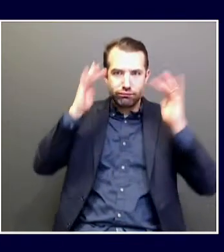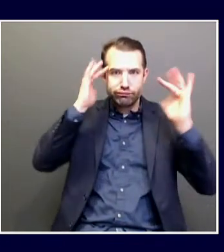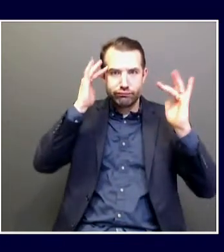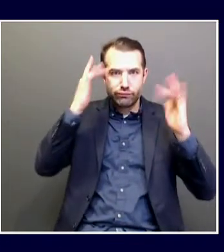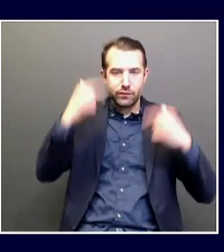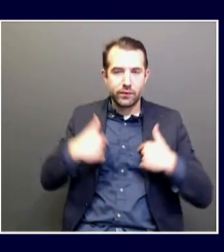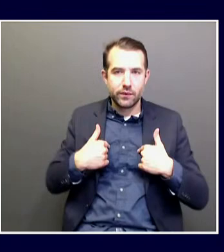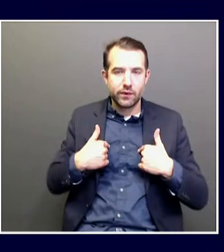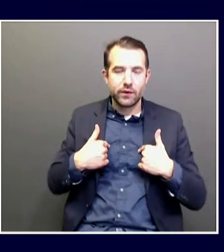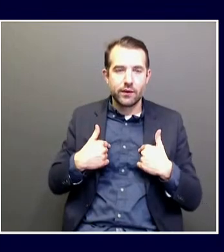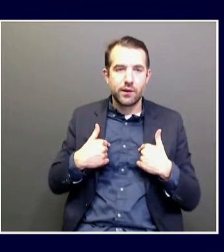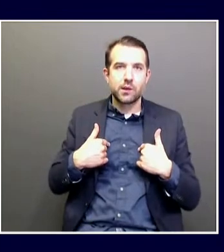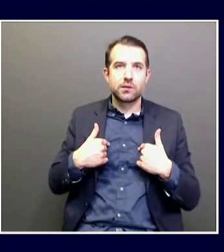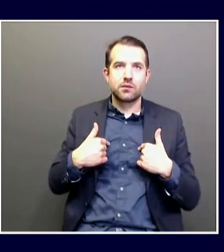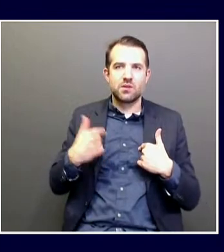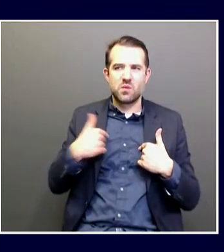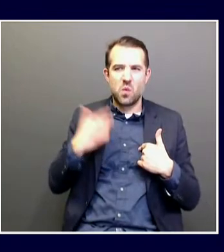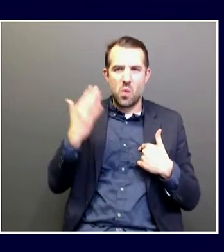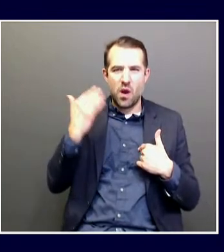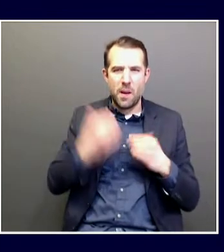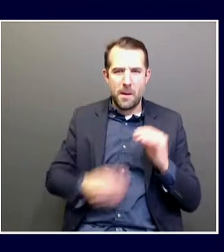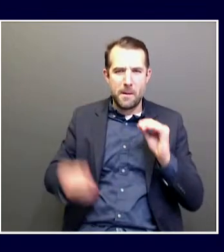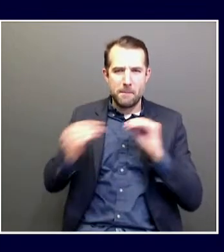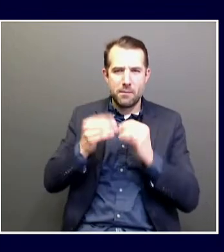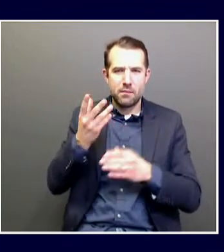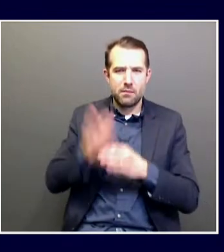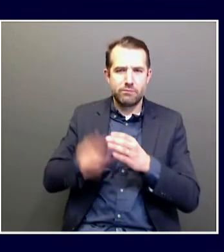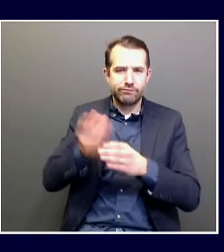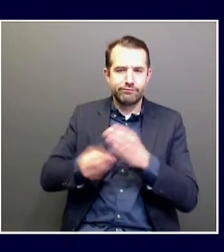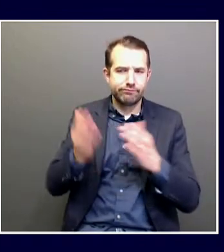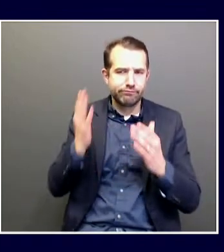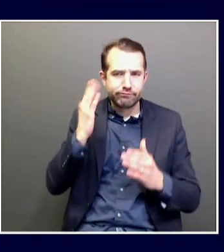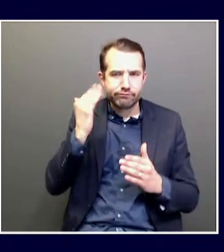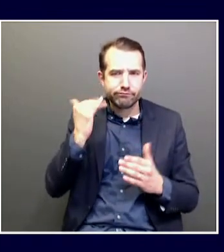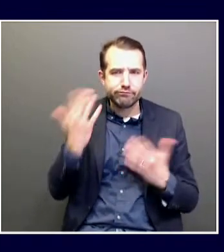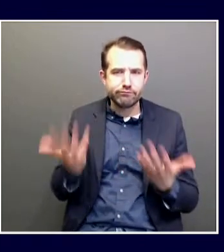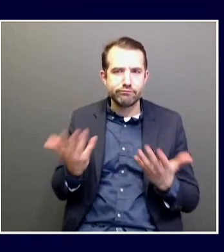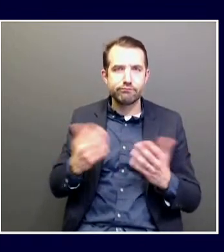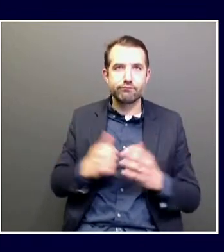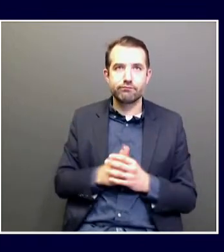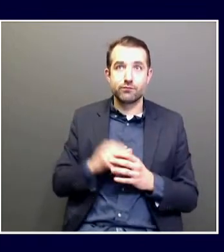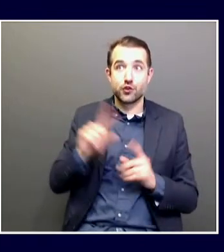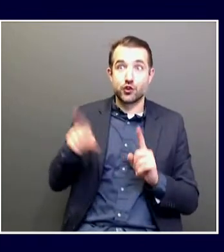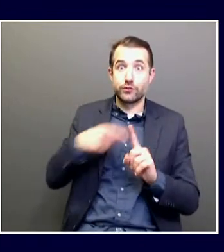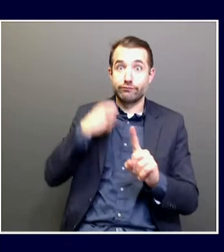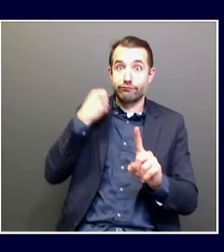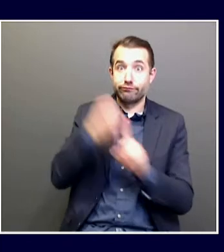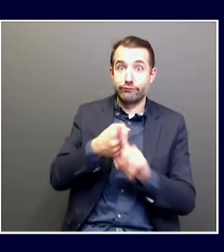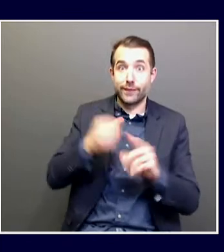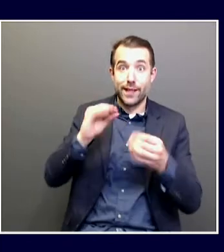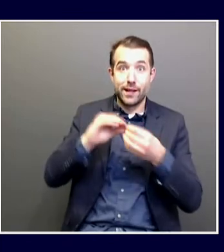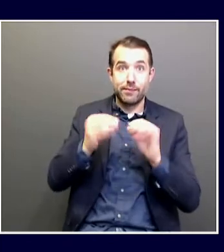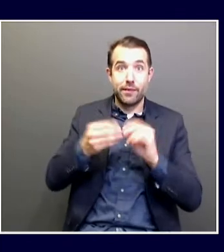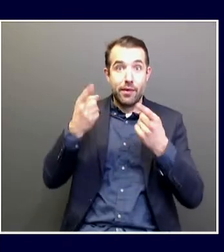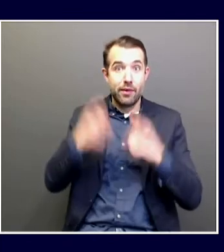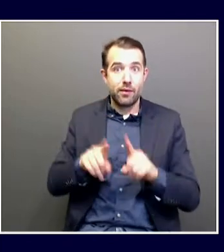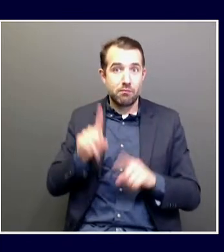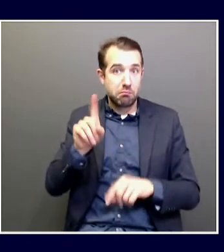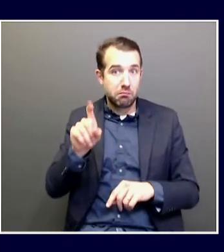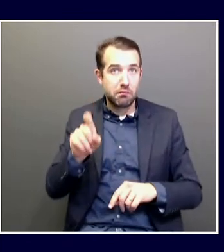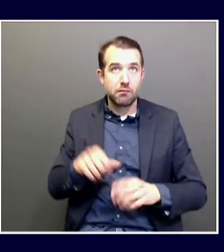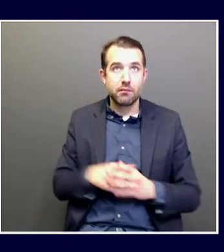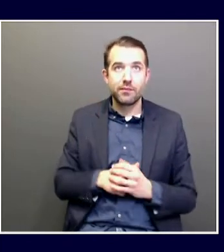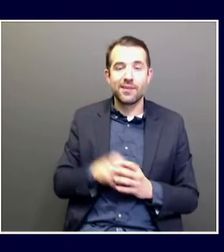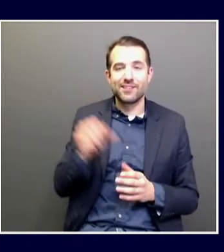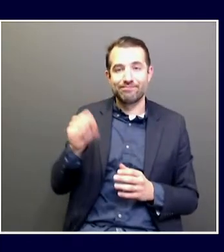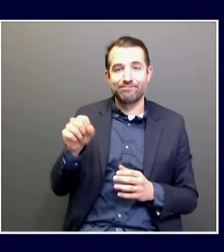we're seeing more deaths right now? Or is it really just the numbers? Yeah, it's Eric. Just a couple of days ago, late last